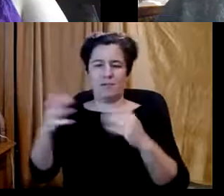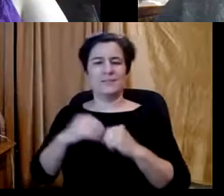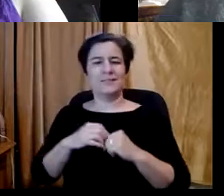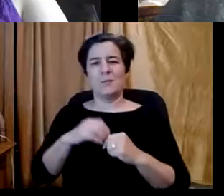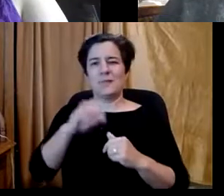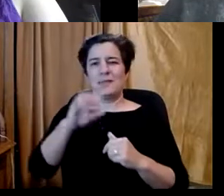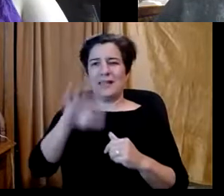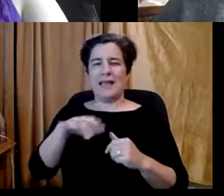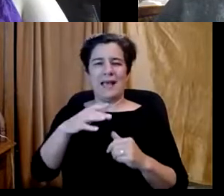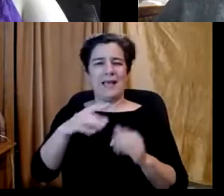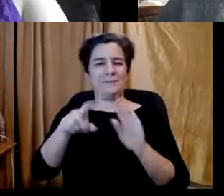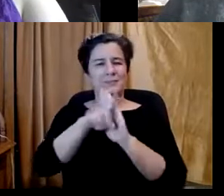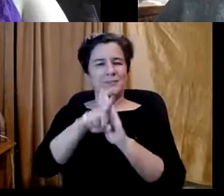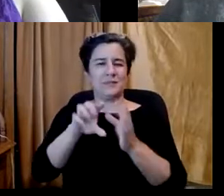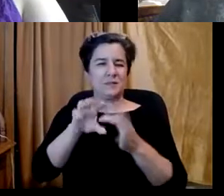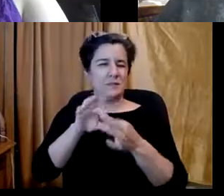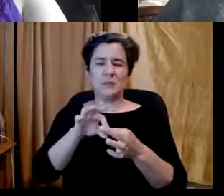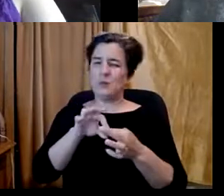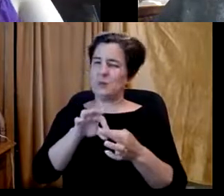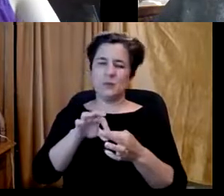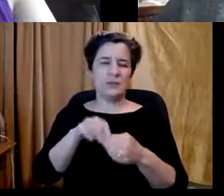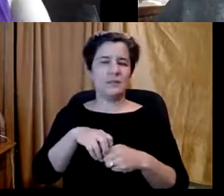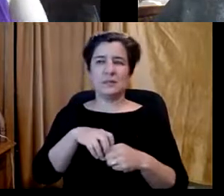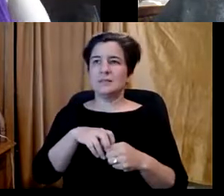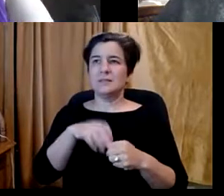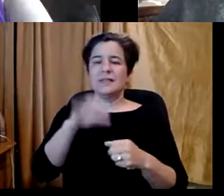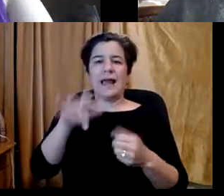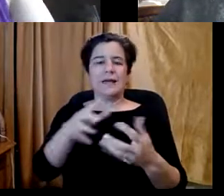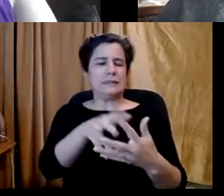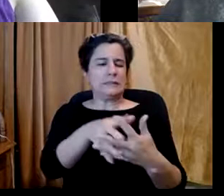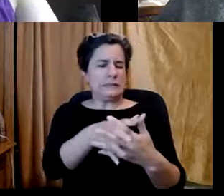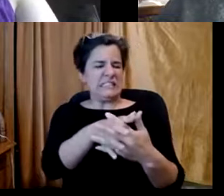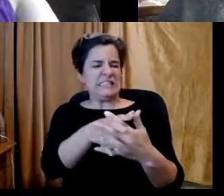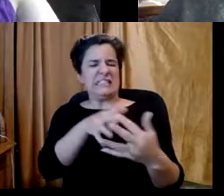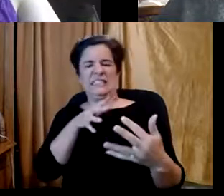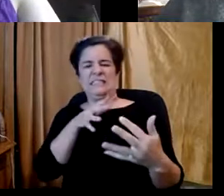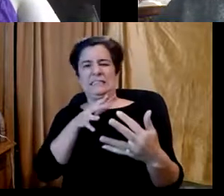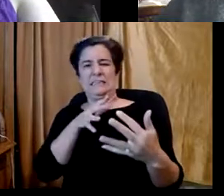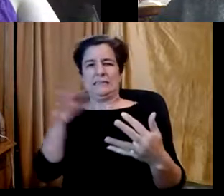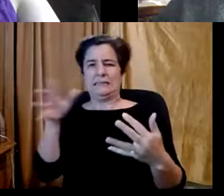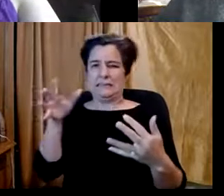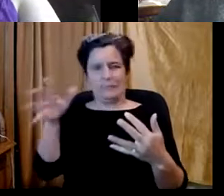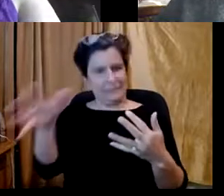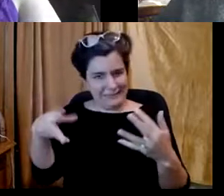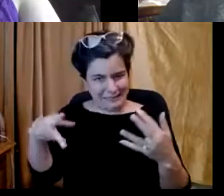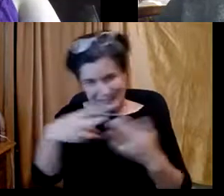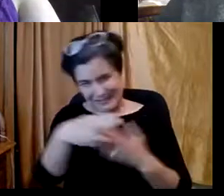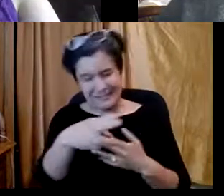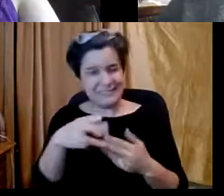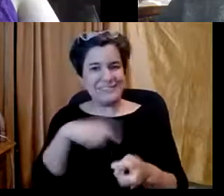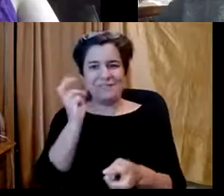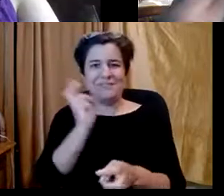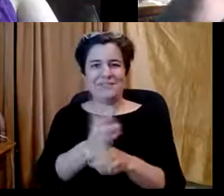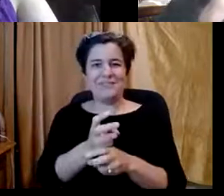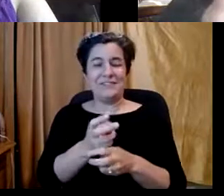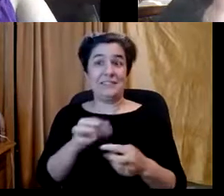once you have those feelings for someone, like this whole disentangling, it's so hard once you have feelings for that person to let that go, you know,